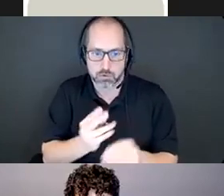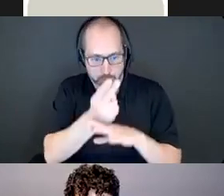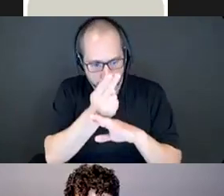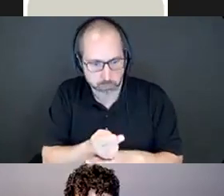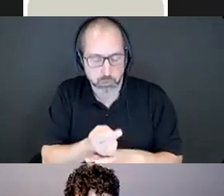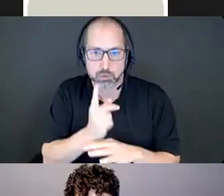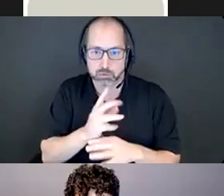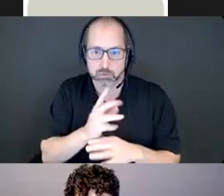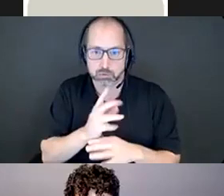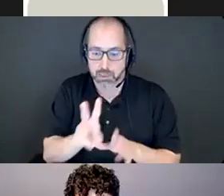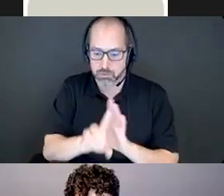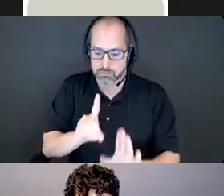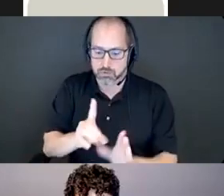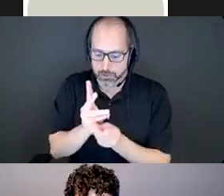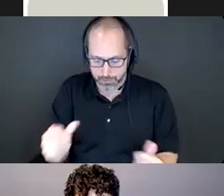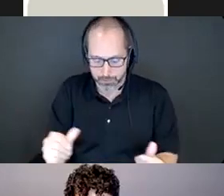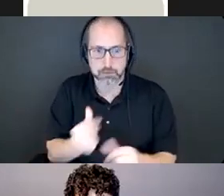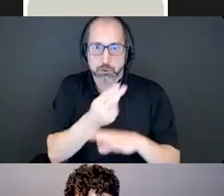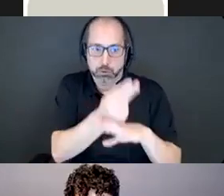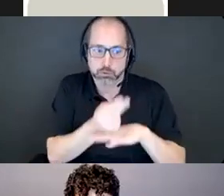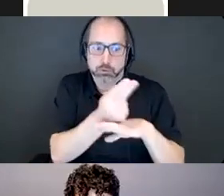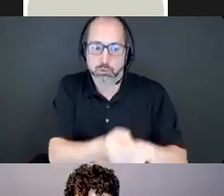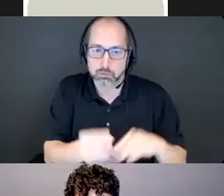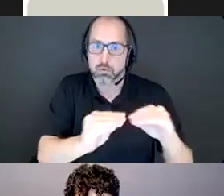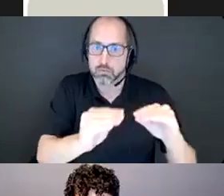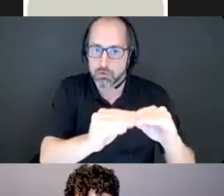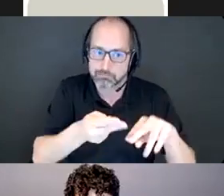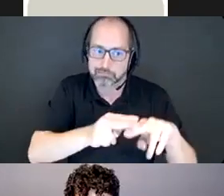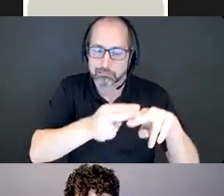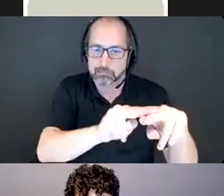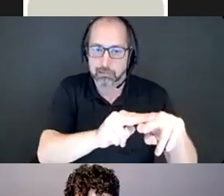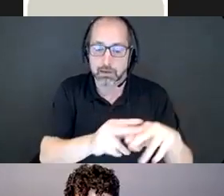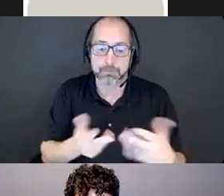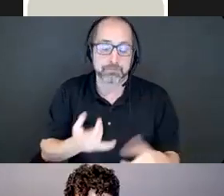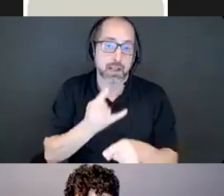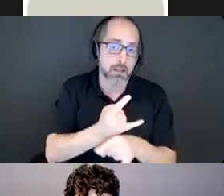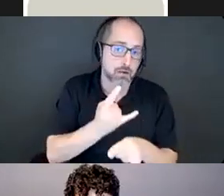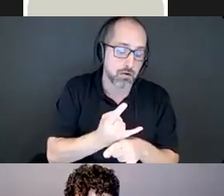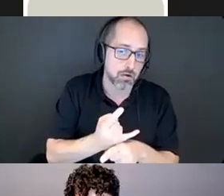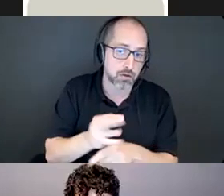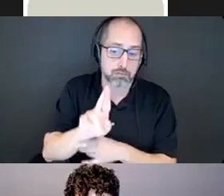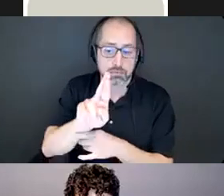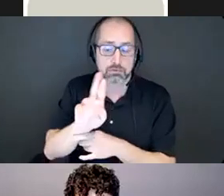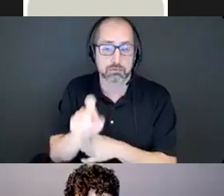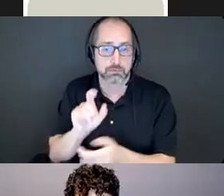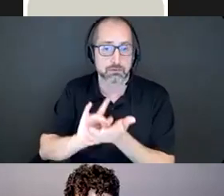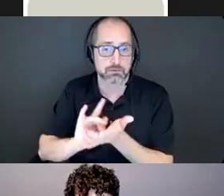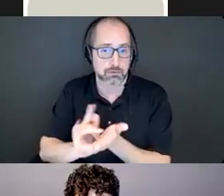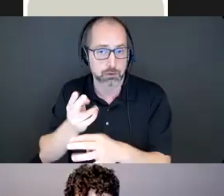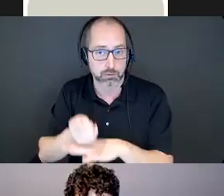withdrawal. So alcohol and prescription drug use in older adults is at about